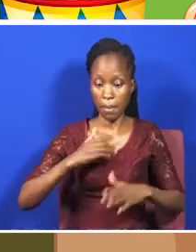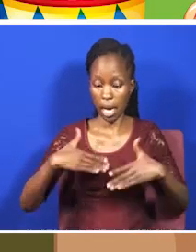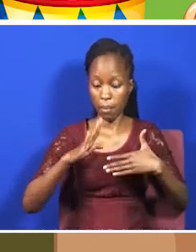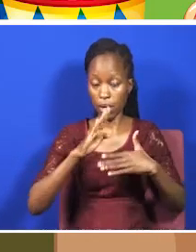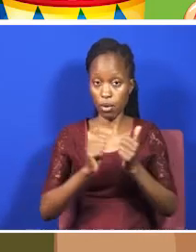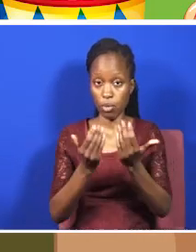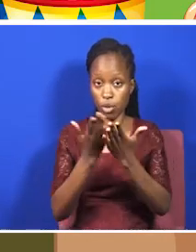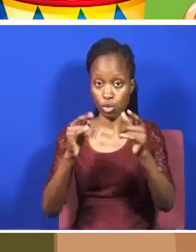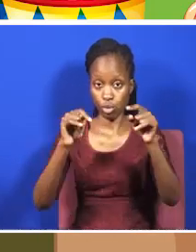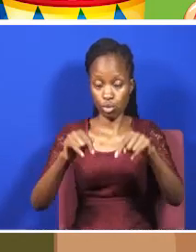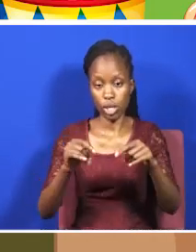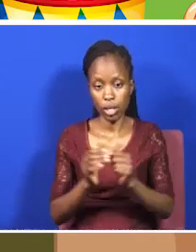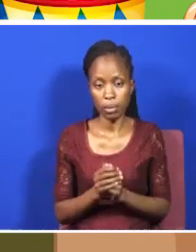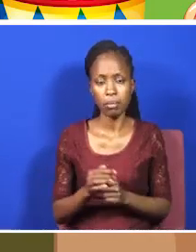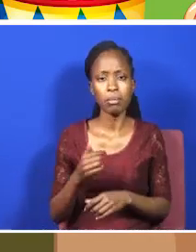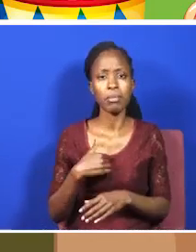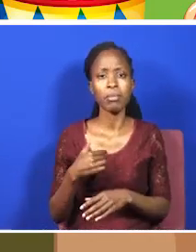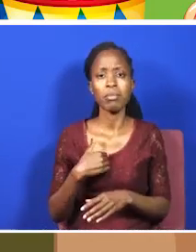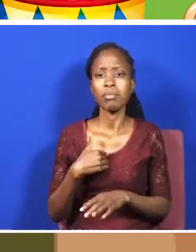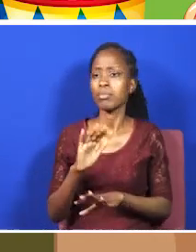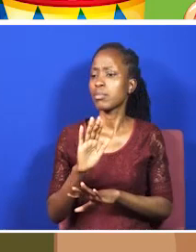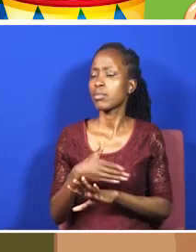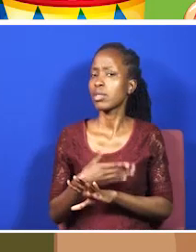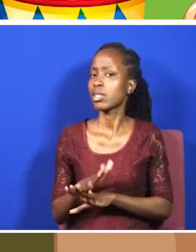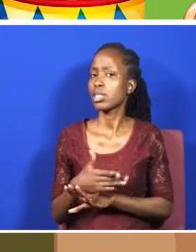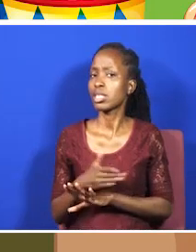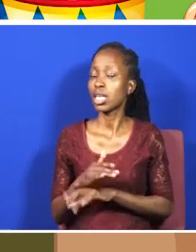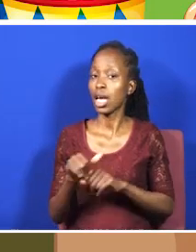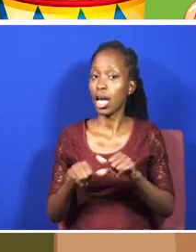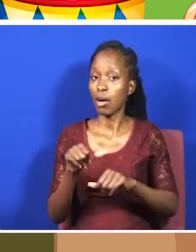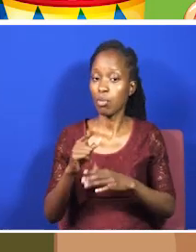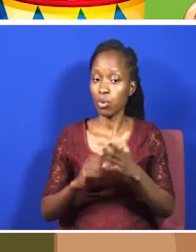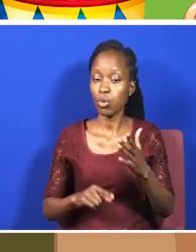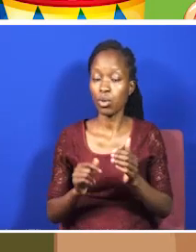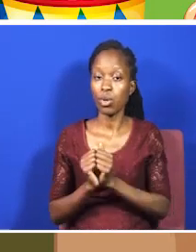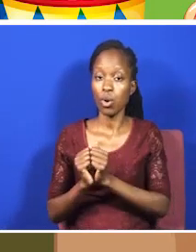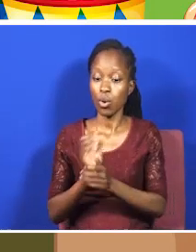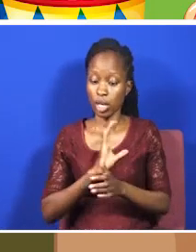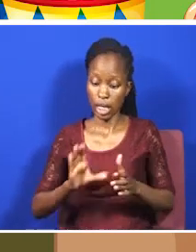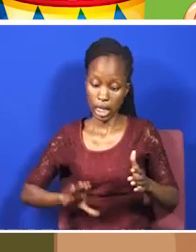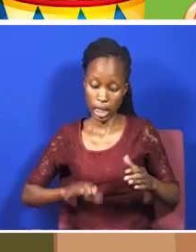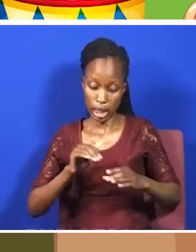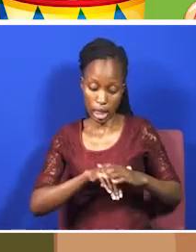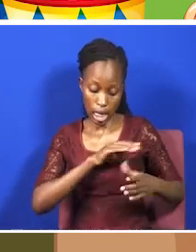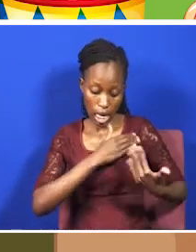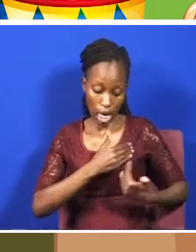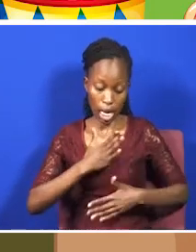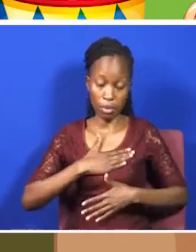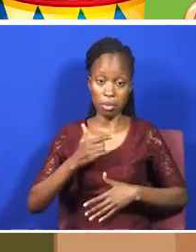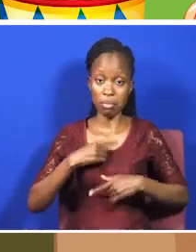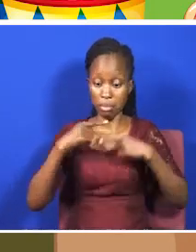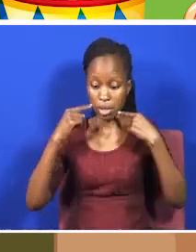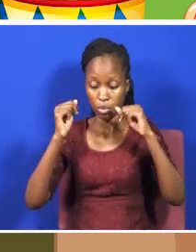My name is Teacher Sam, and I'm so happy to be with you today. I've just been singing a song